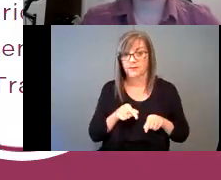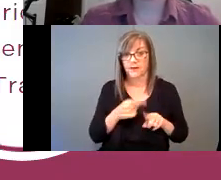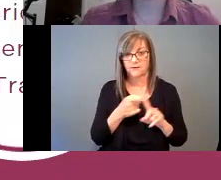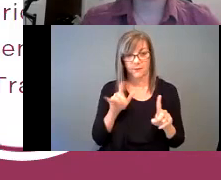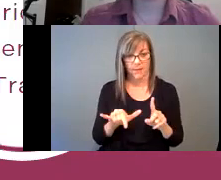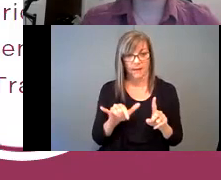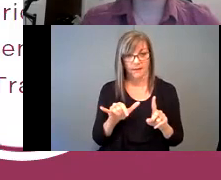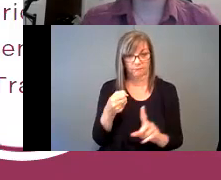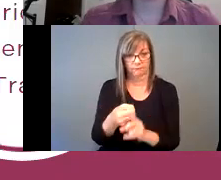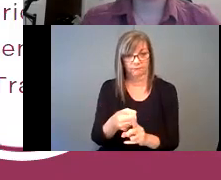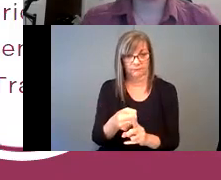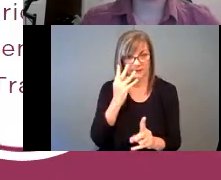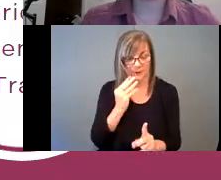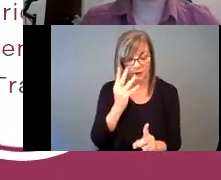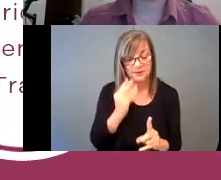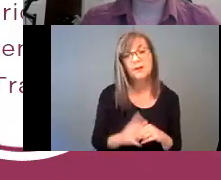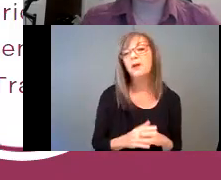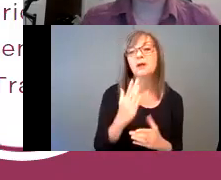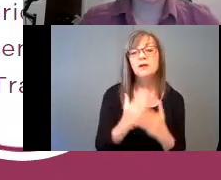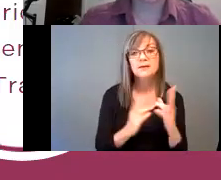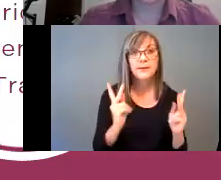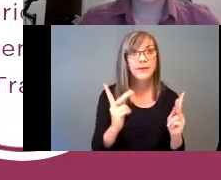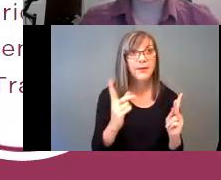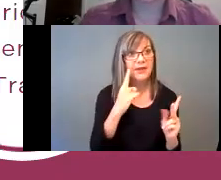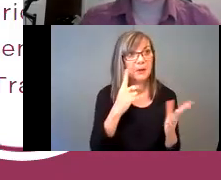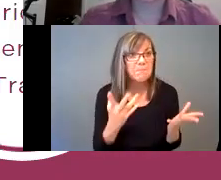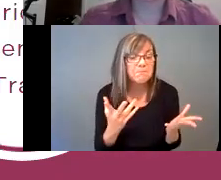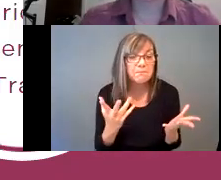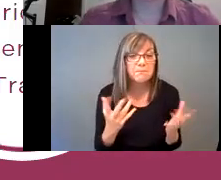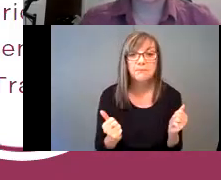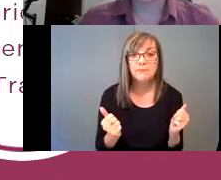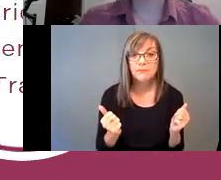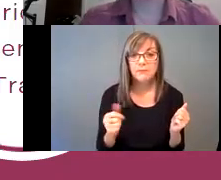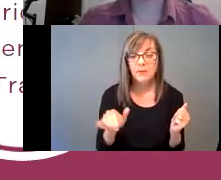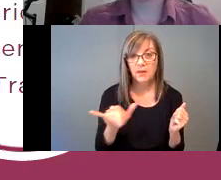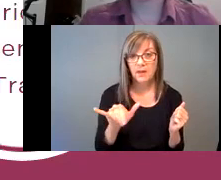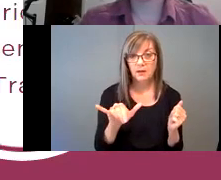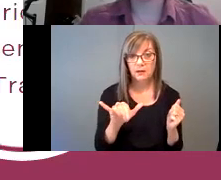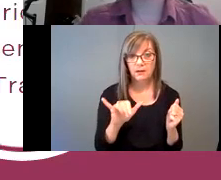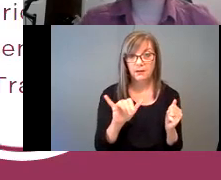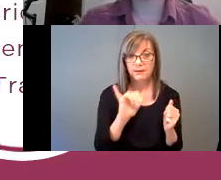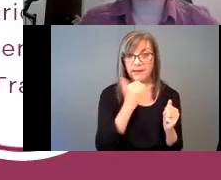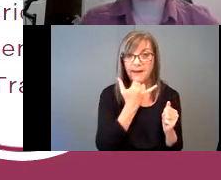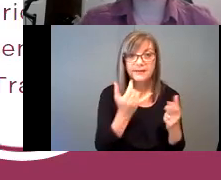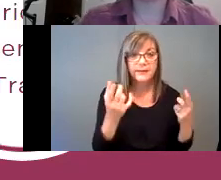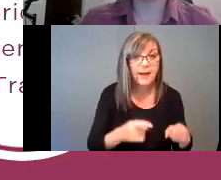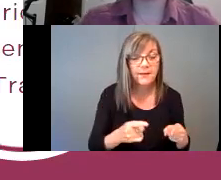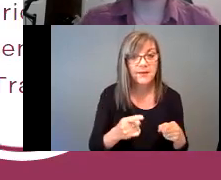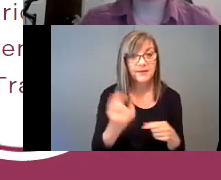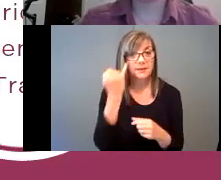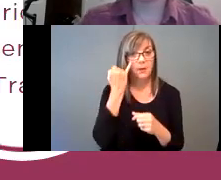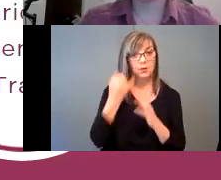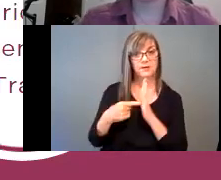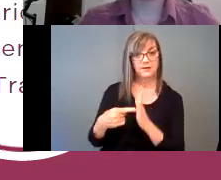people might consider, let's say, some sort of accident, let's say a car accident, to be a